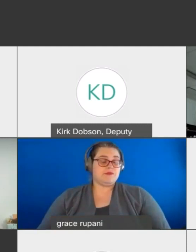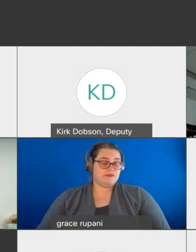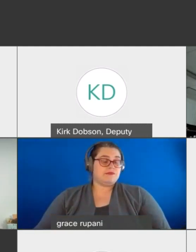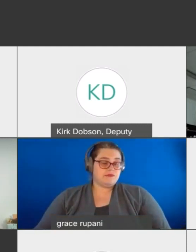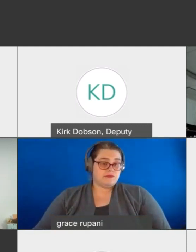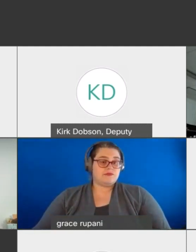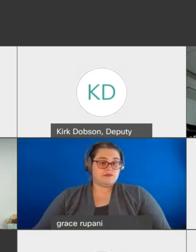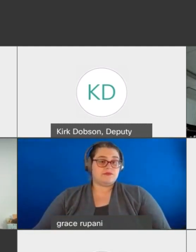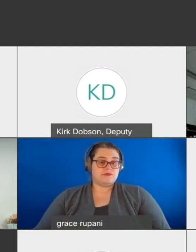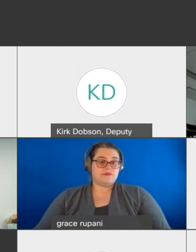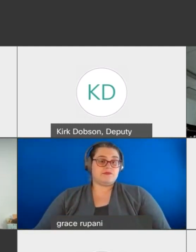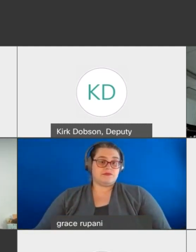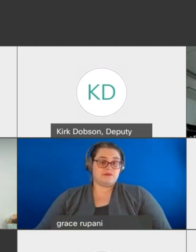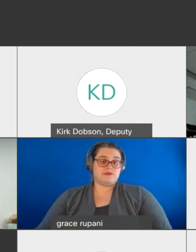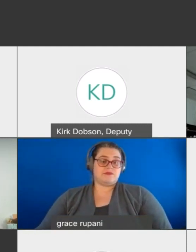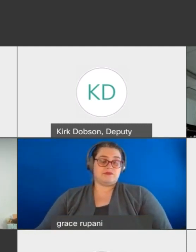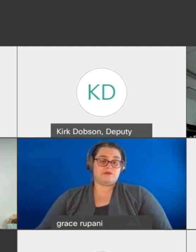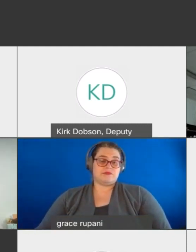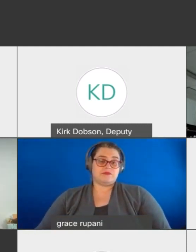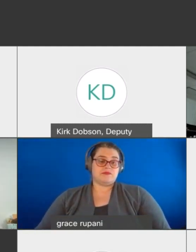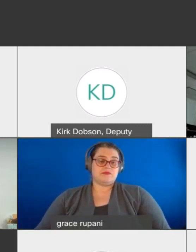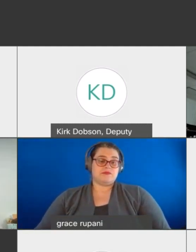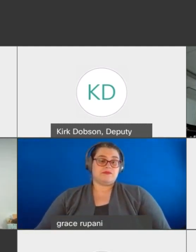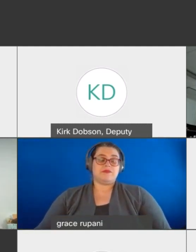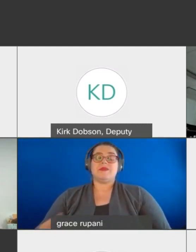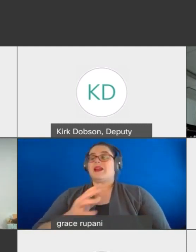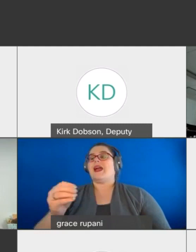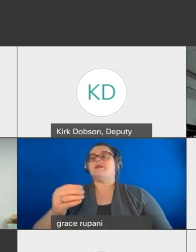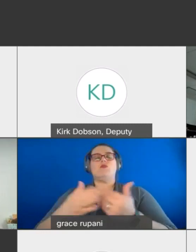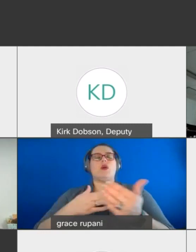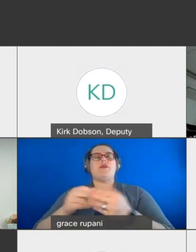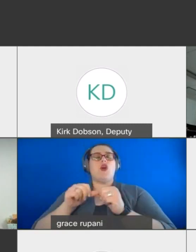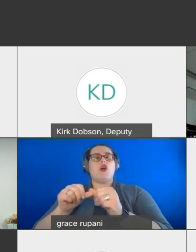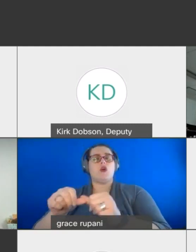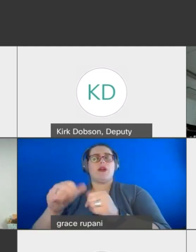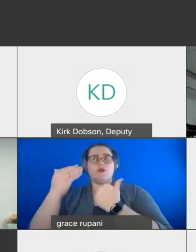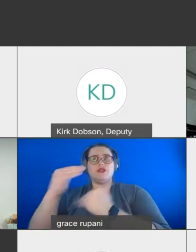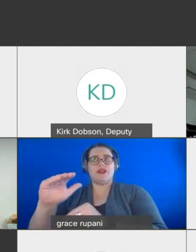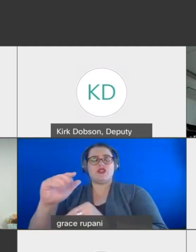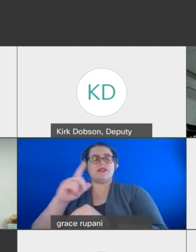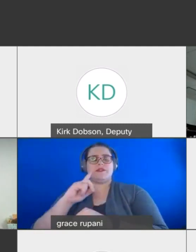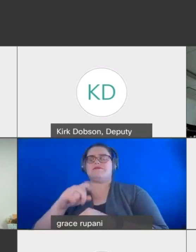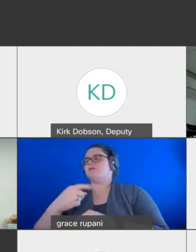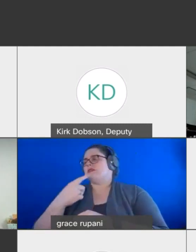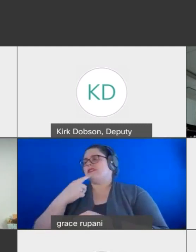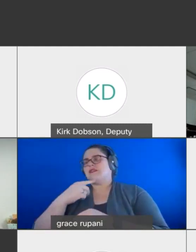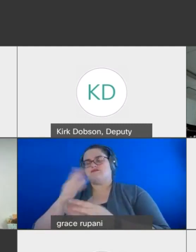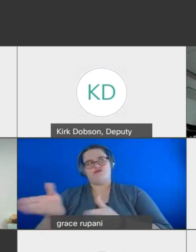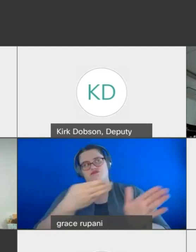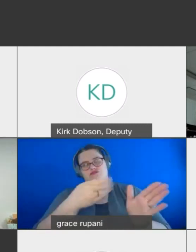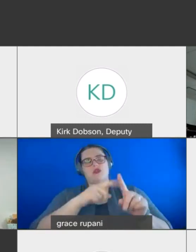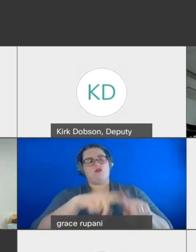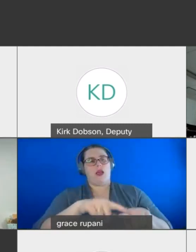and defers any ongoing restrictions to guidance that will be issued by DC Health. And